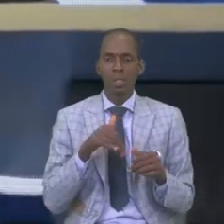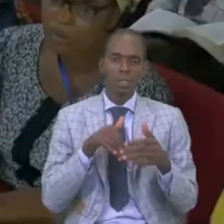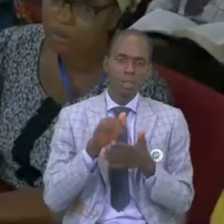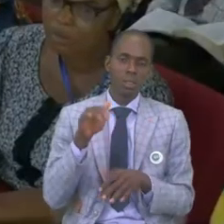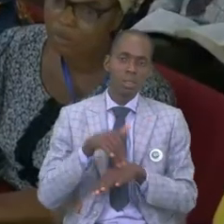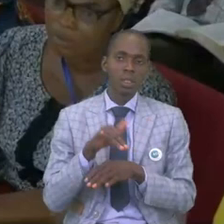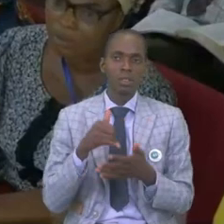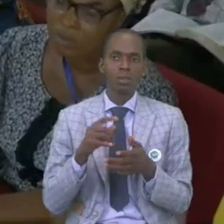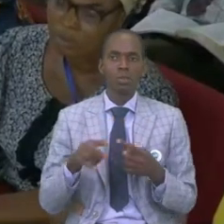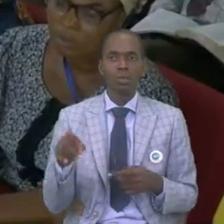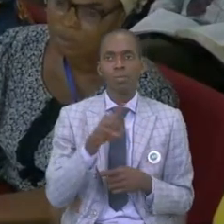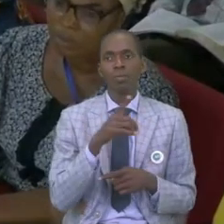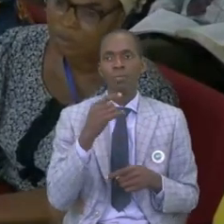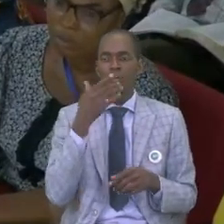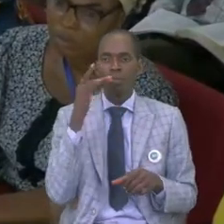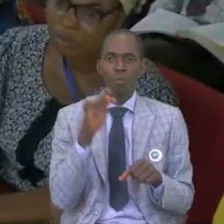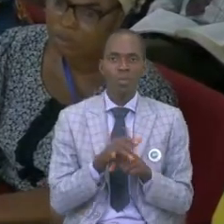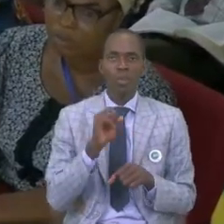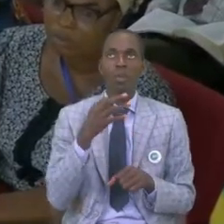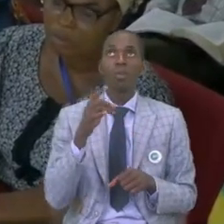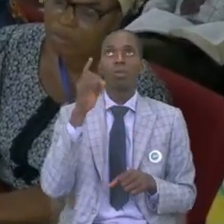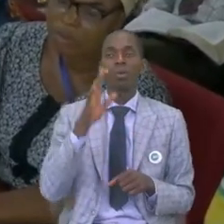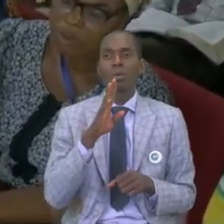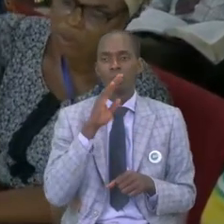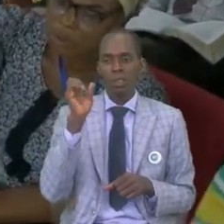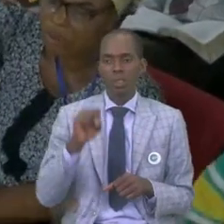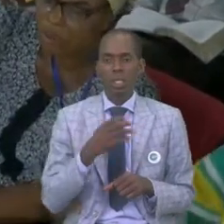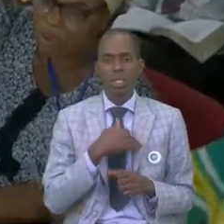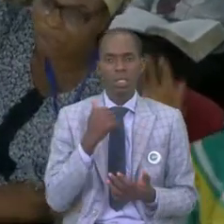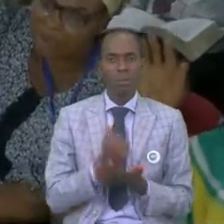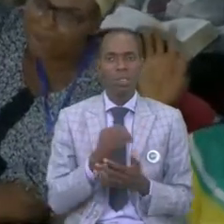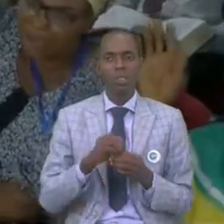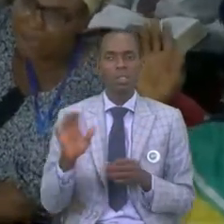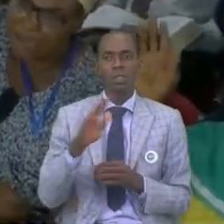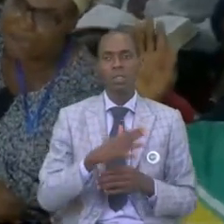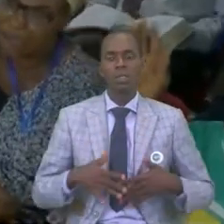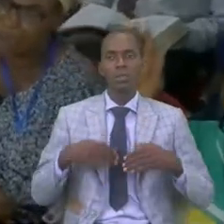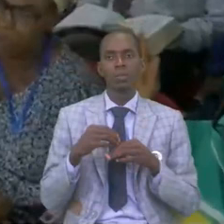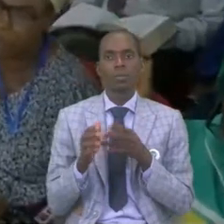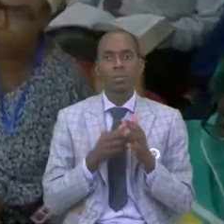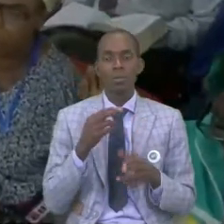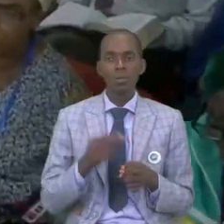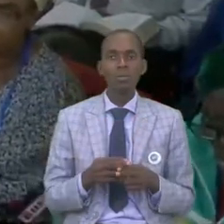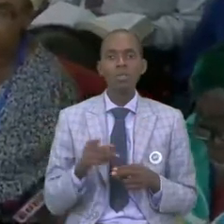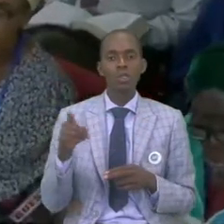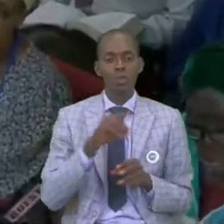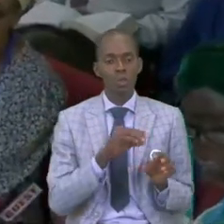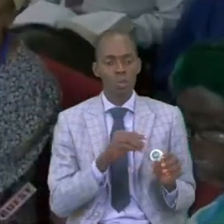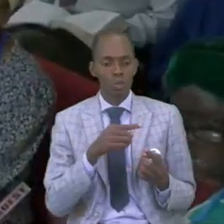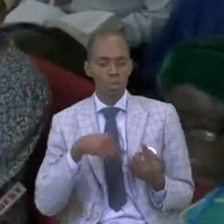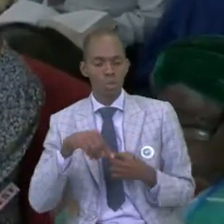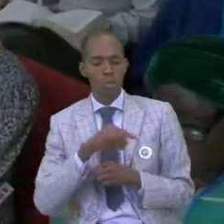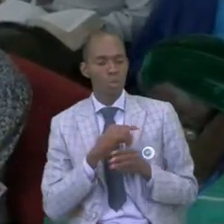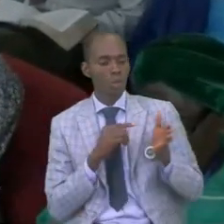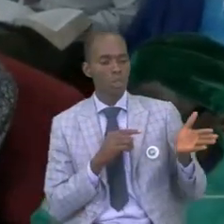The promises of God will be yes and amen in your life. You turn this way, a promise will